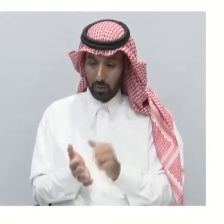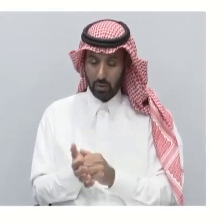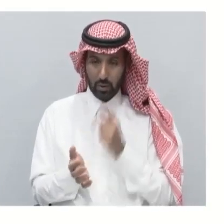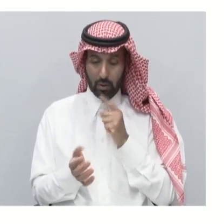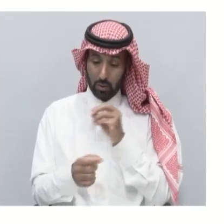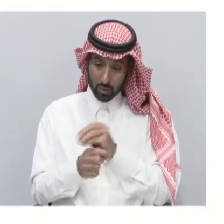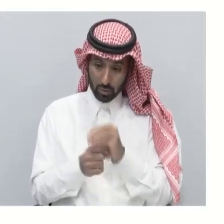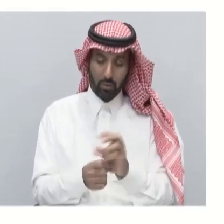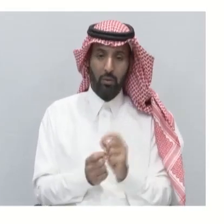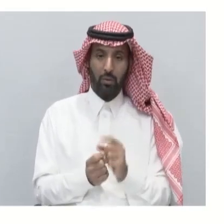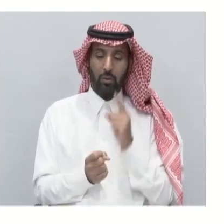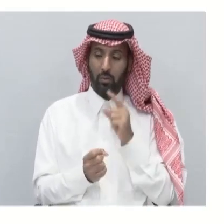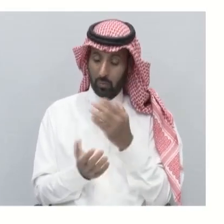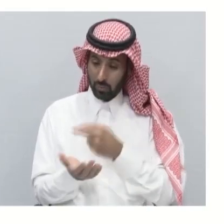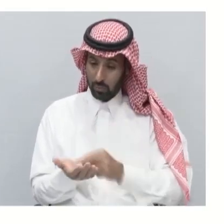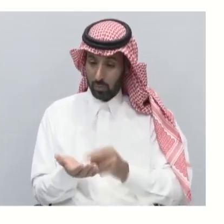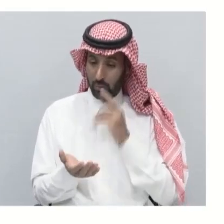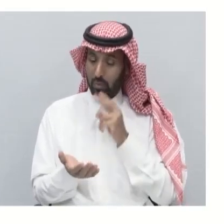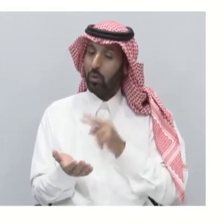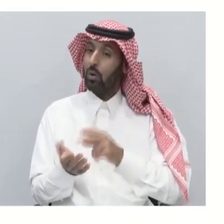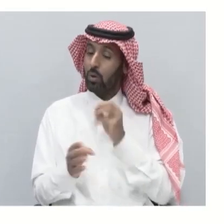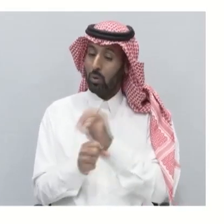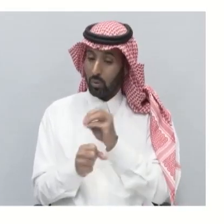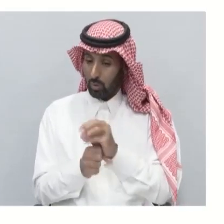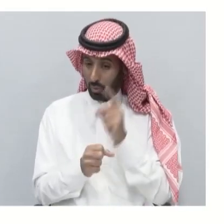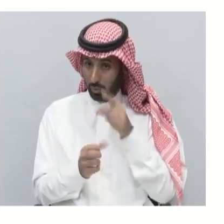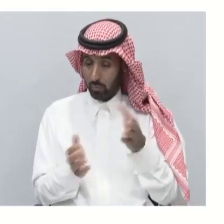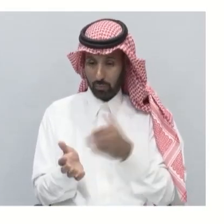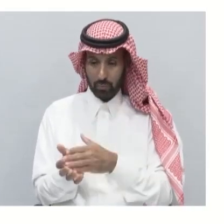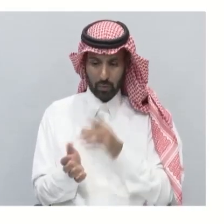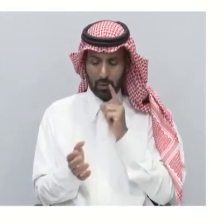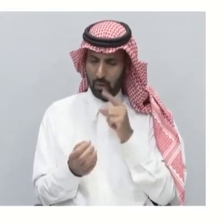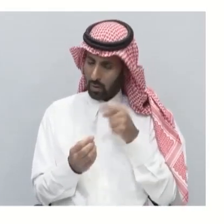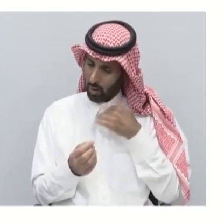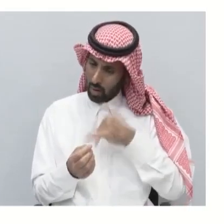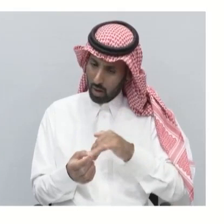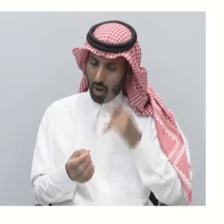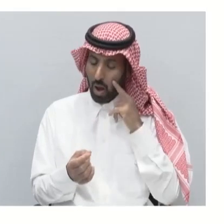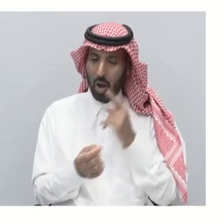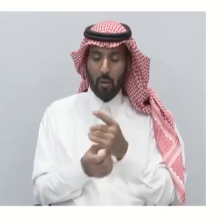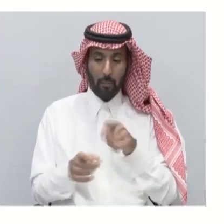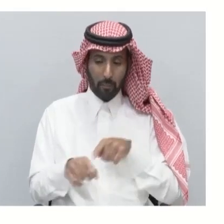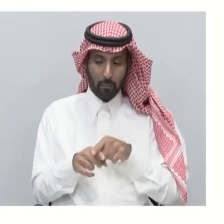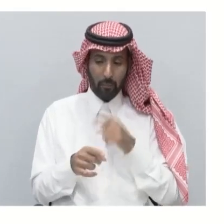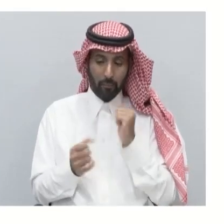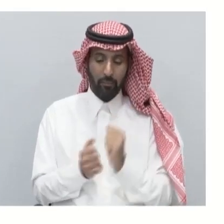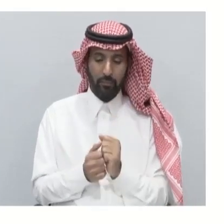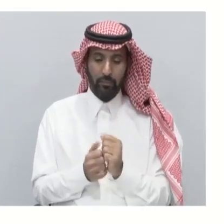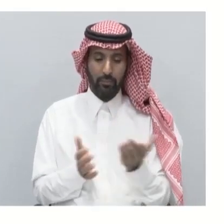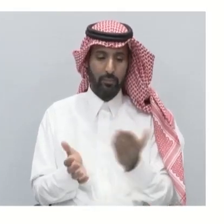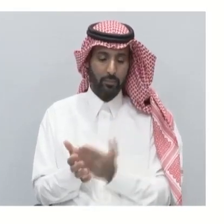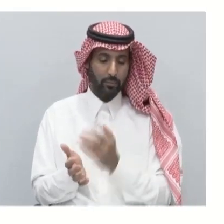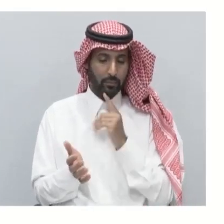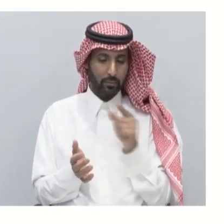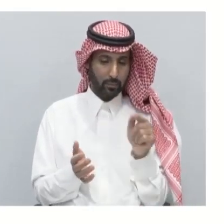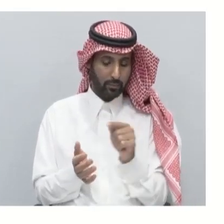you. This is much more like formal to a teacher or to a business contact.